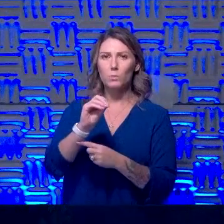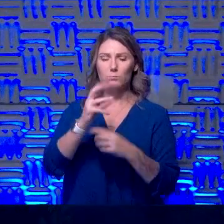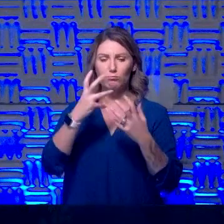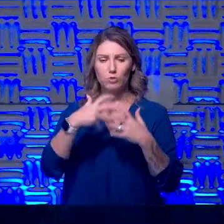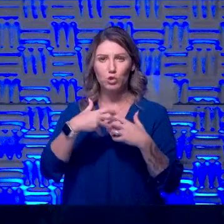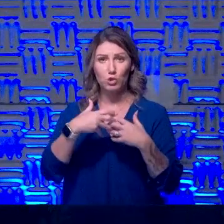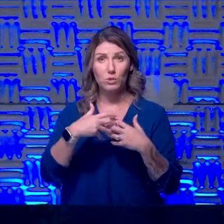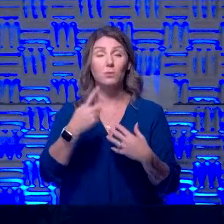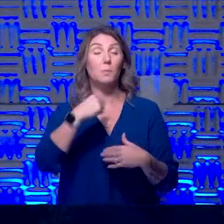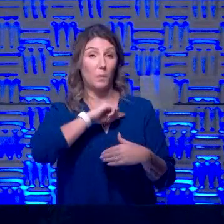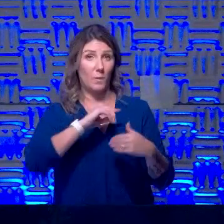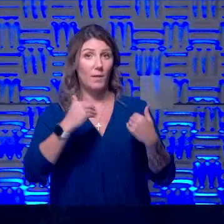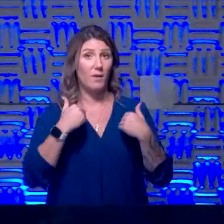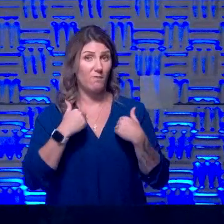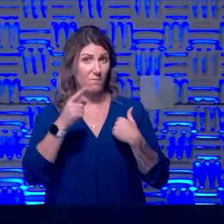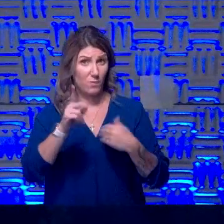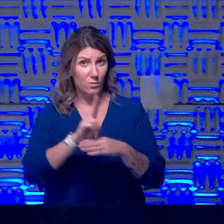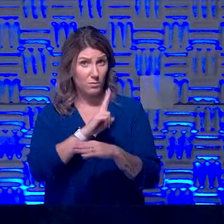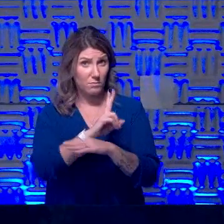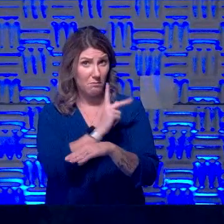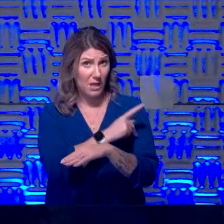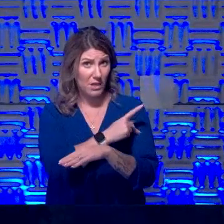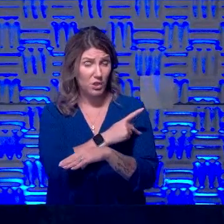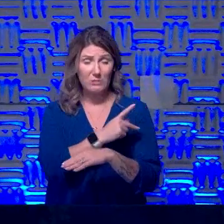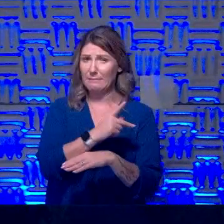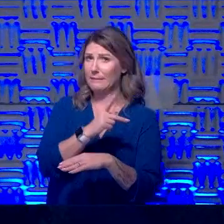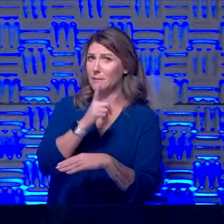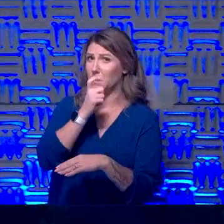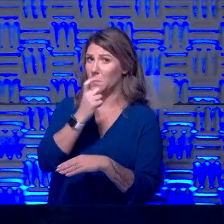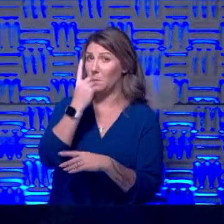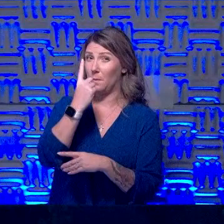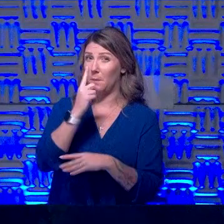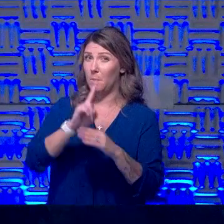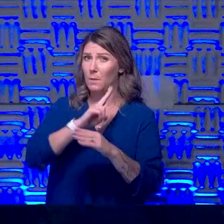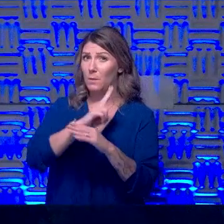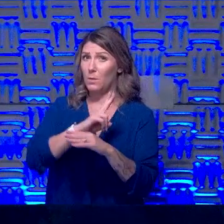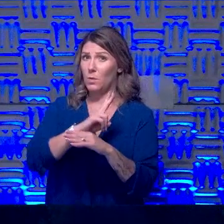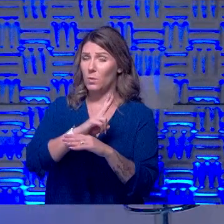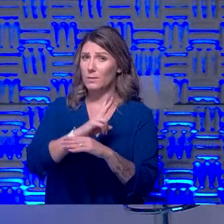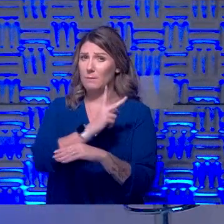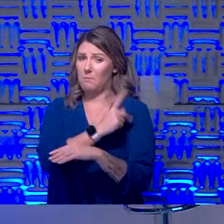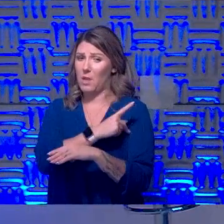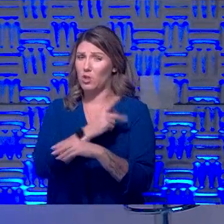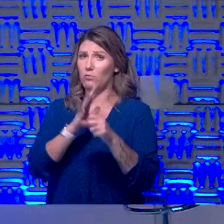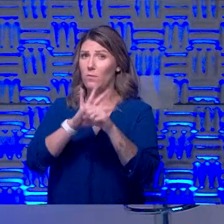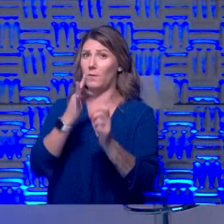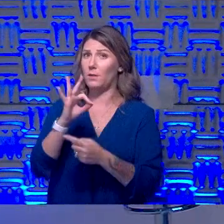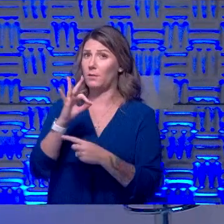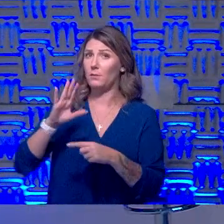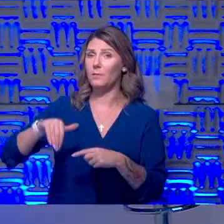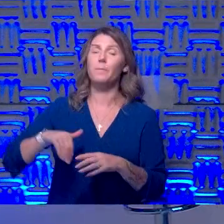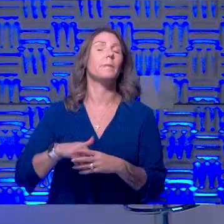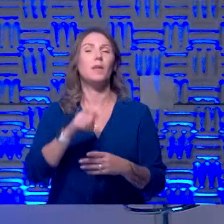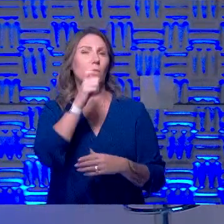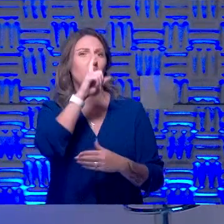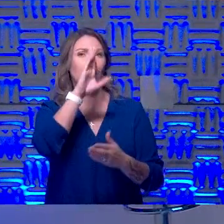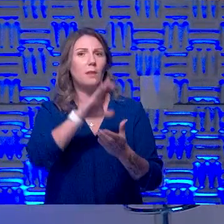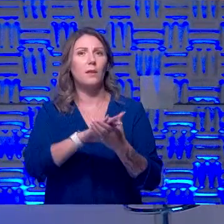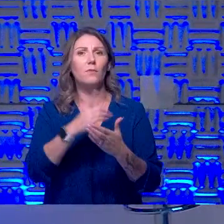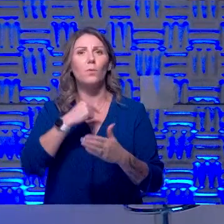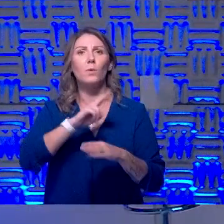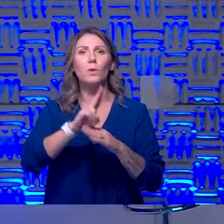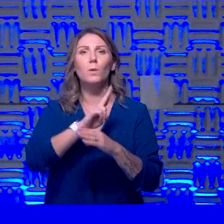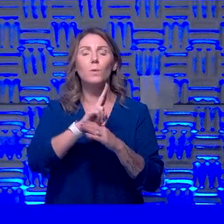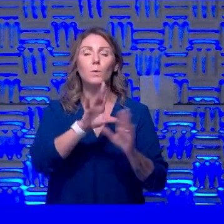patients. We do have an ECMO We do. machine. That's a I great don't question. think we've used it in a COVID-19 patient yet. Do you know? I don't believe we have. We've had, we use that